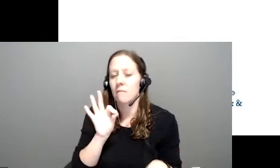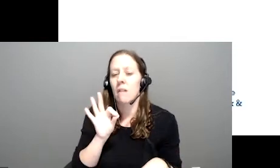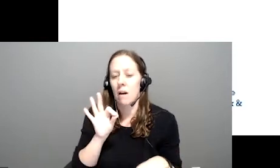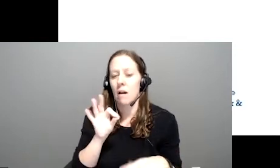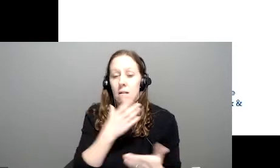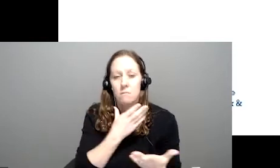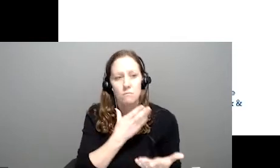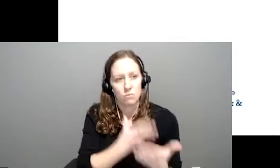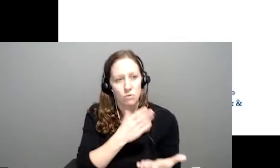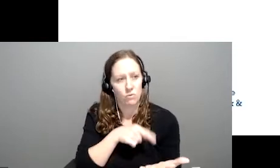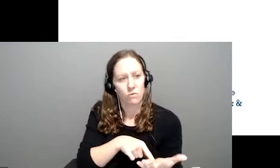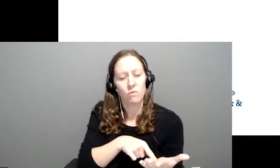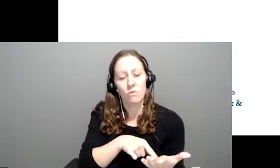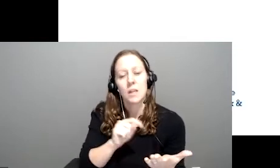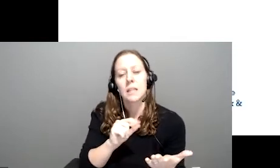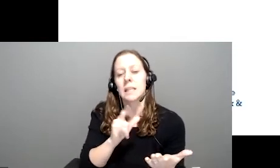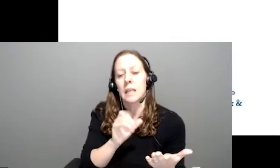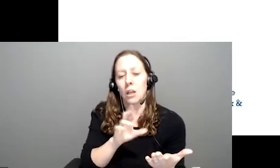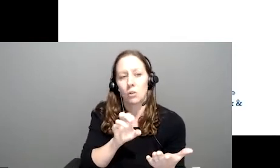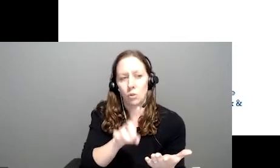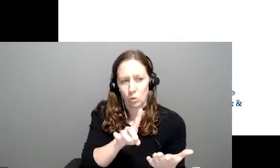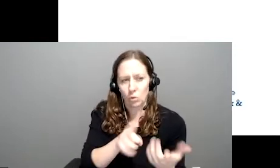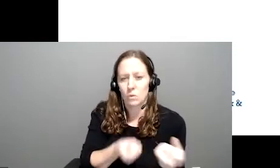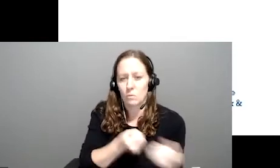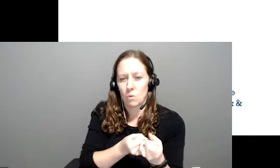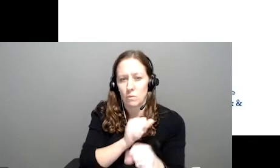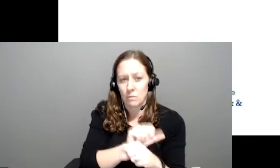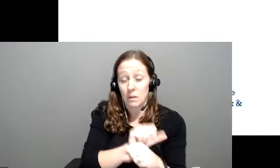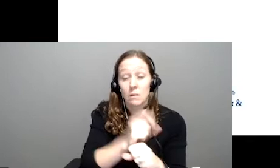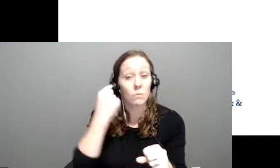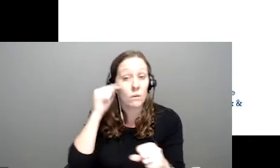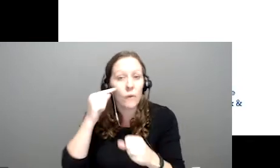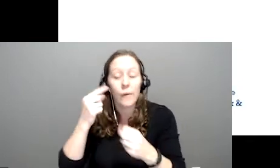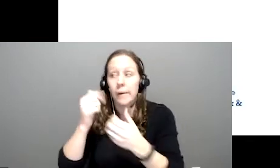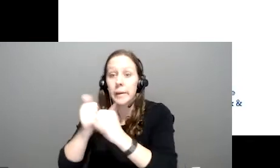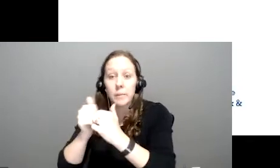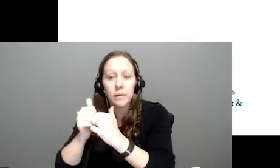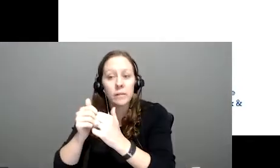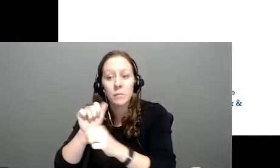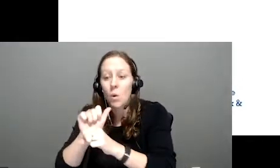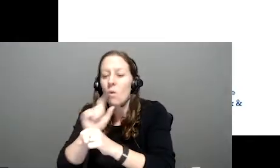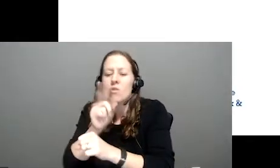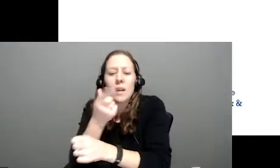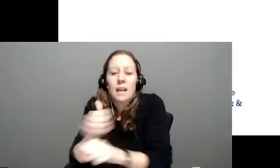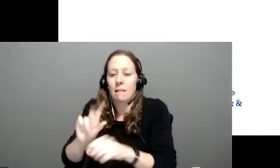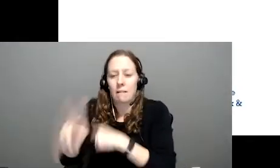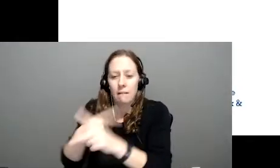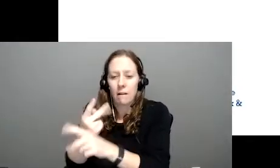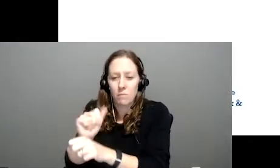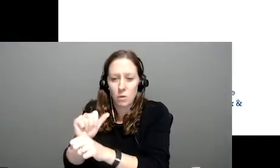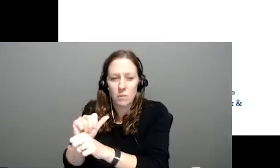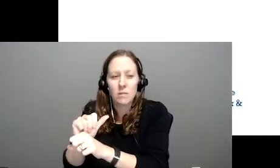supported employment interventions to facilitate entry into competitive employment or into any type of employment. And so for those who are